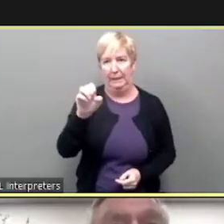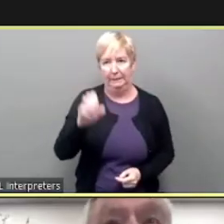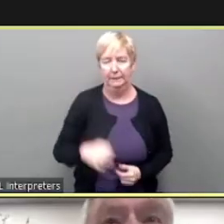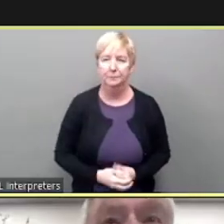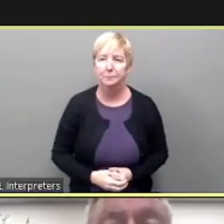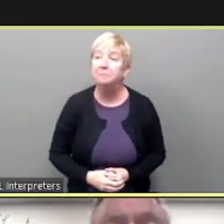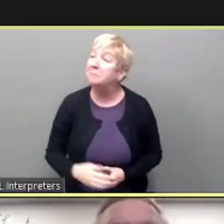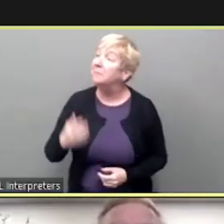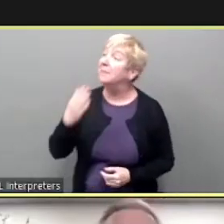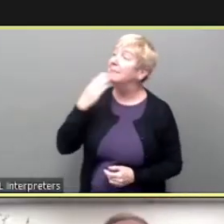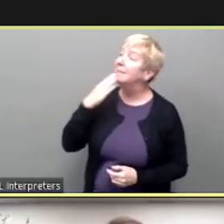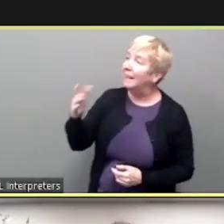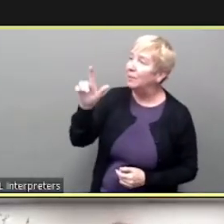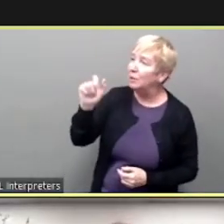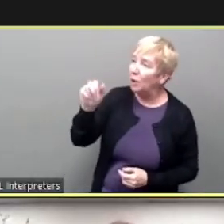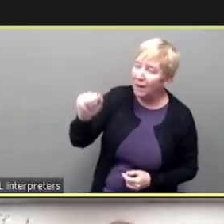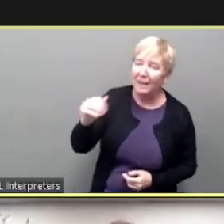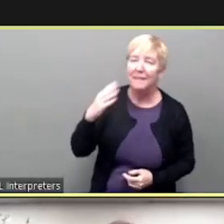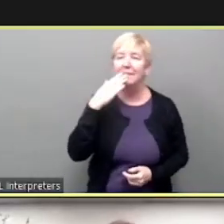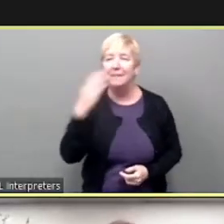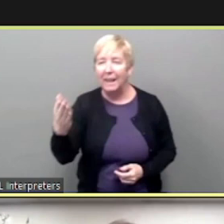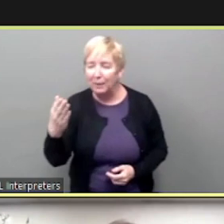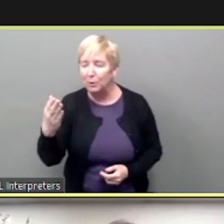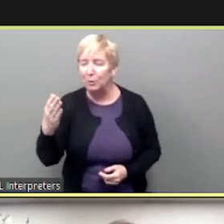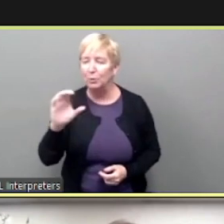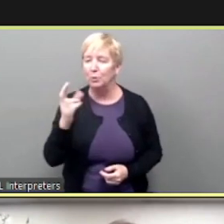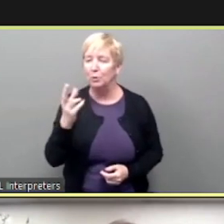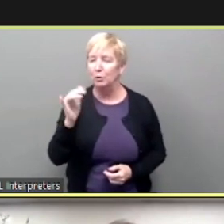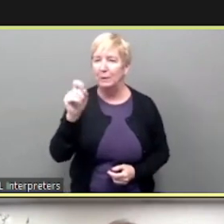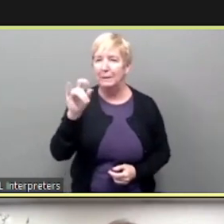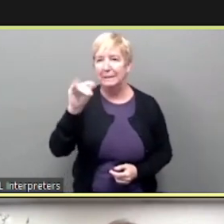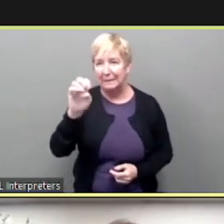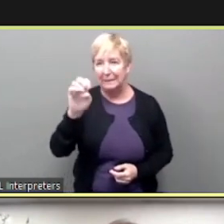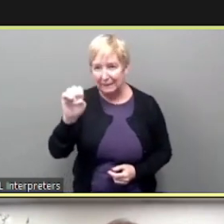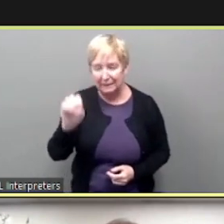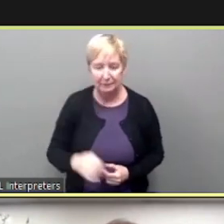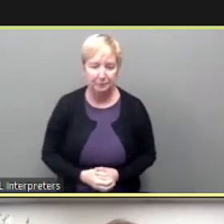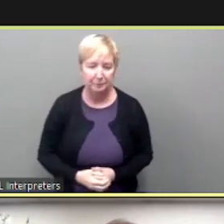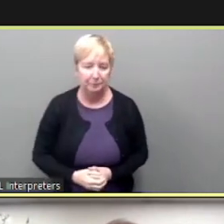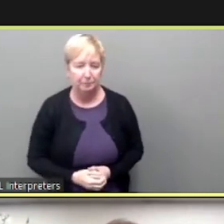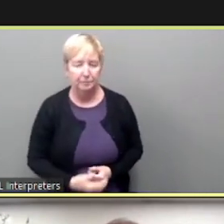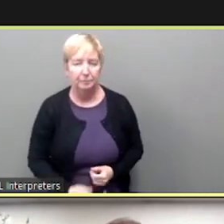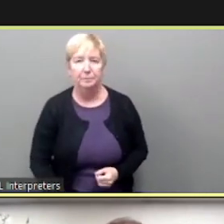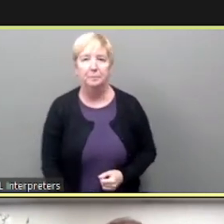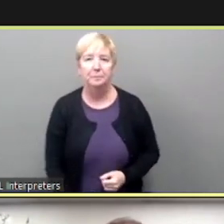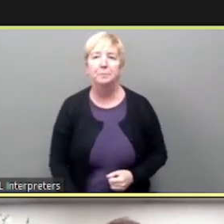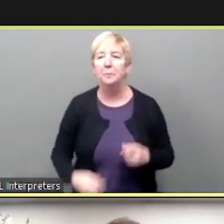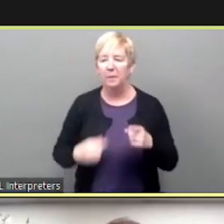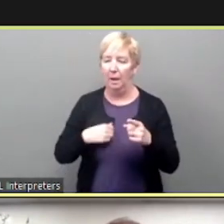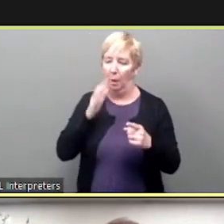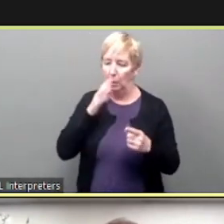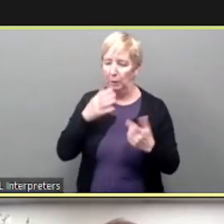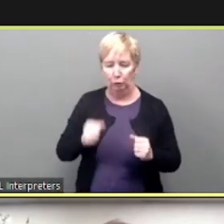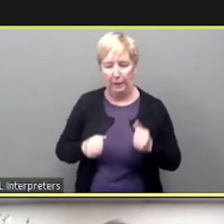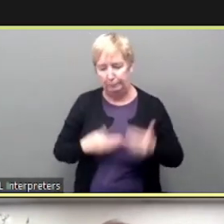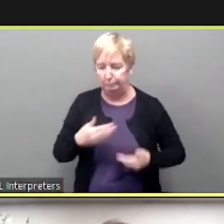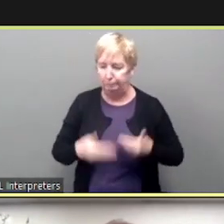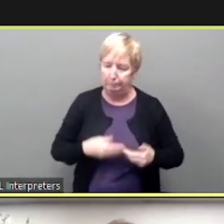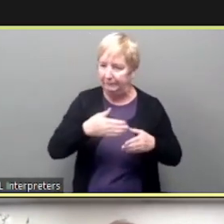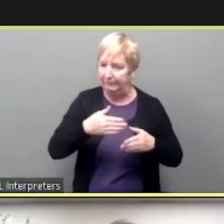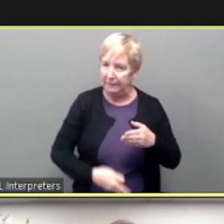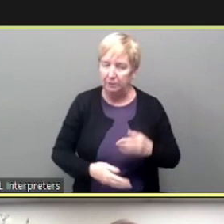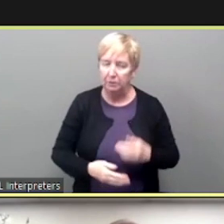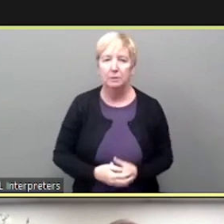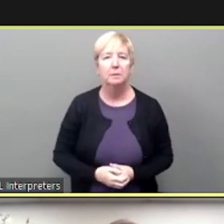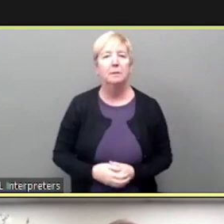Thank you so much, Laura. Thank you so much, Christine. And I'm going to try to finish this off here and